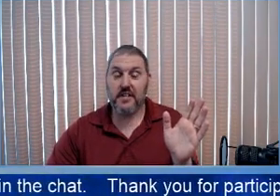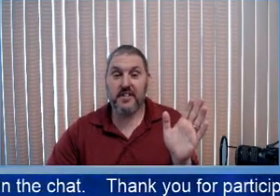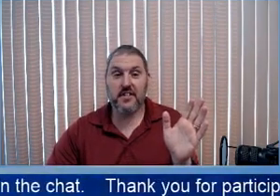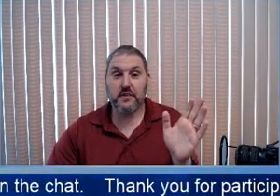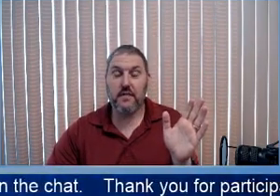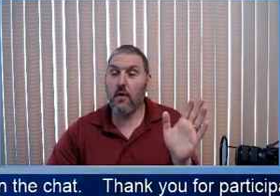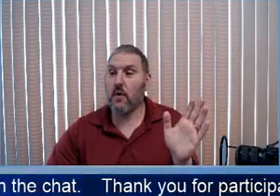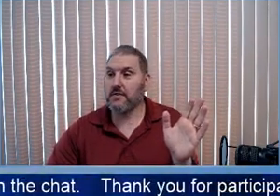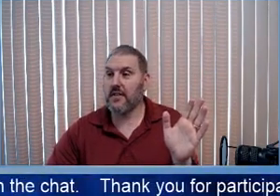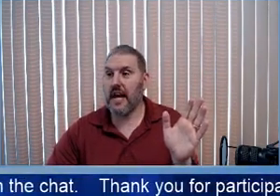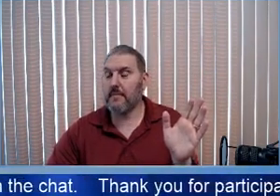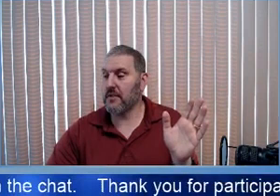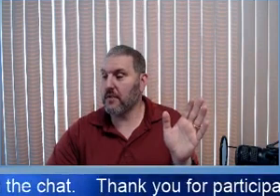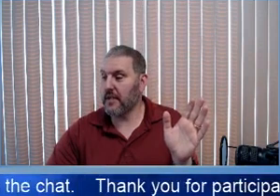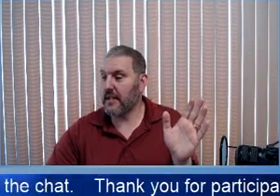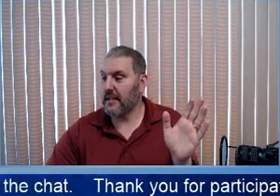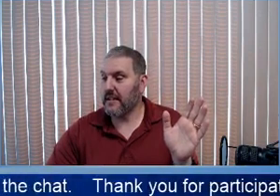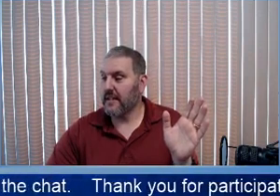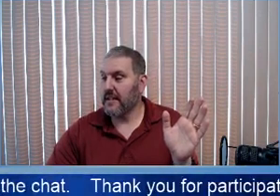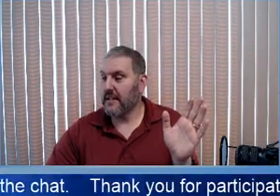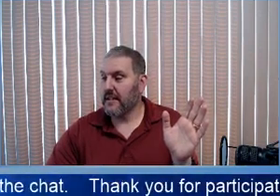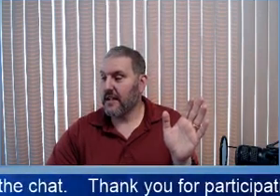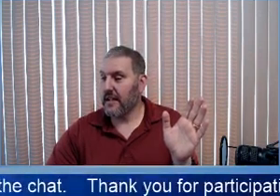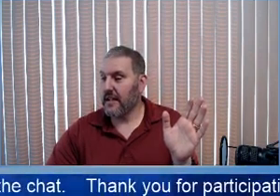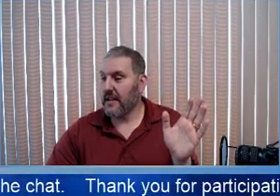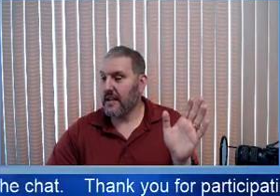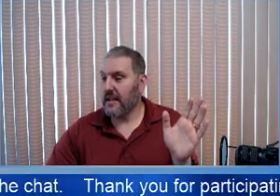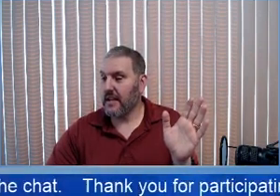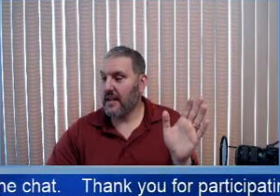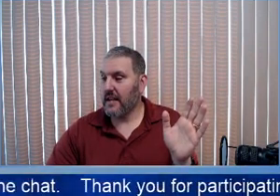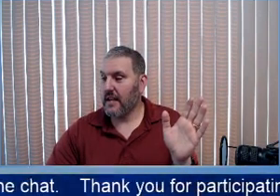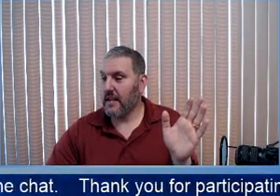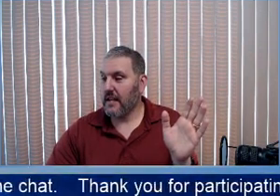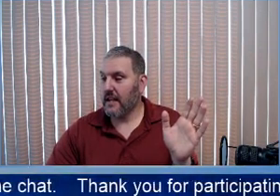Again, it was excessive force. Absolutely.